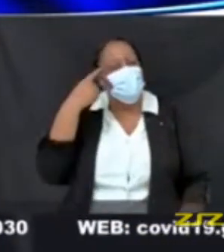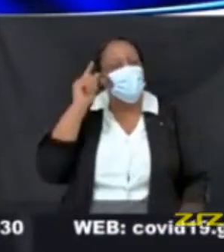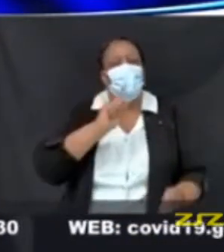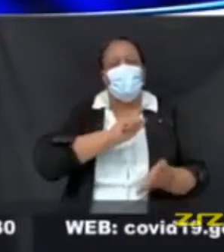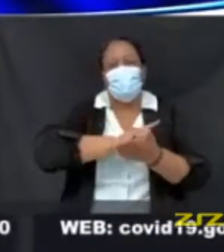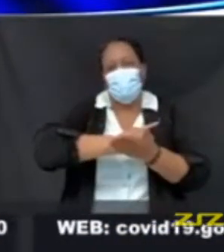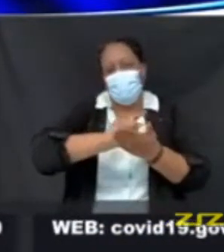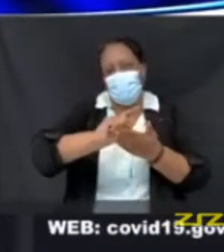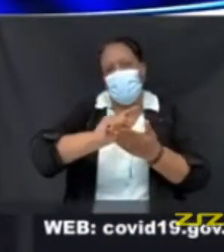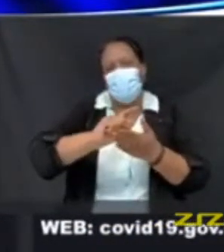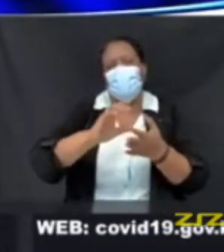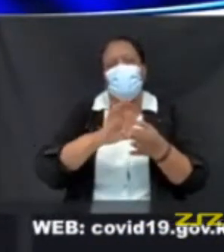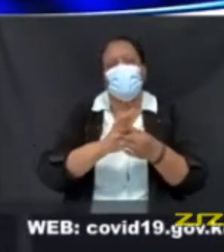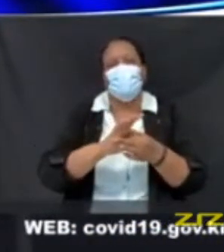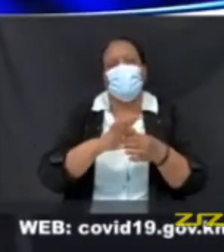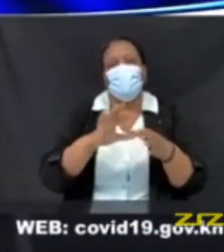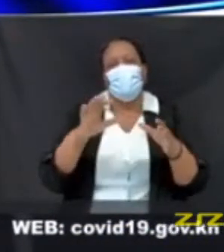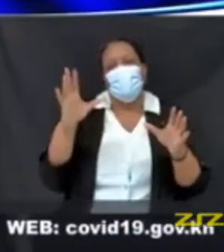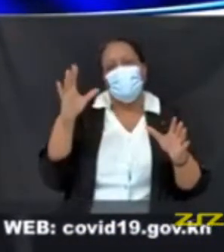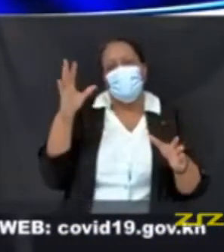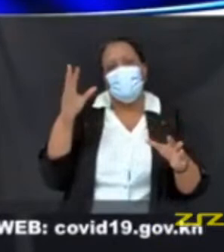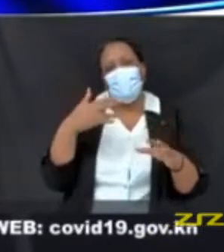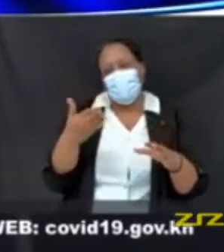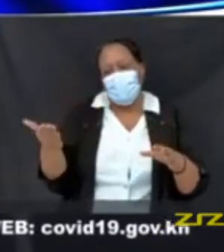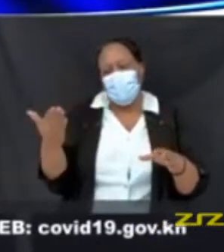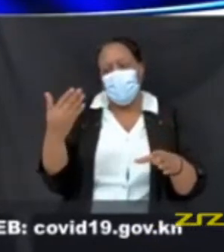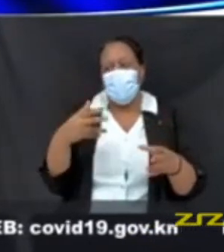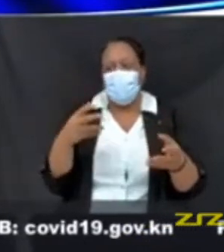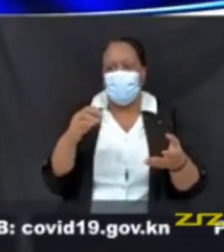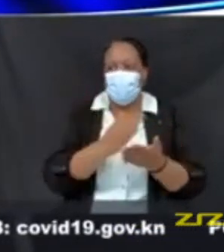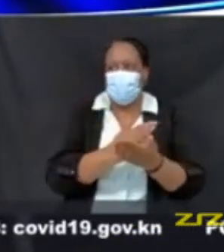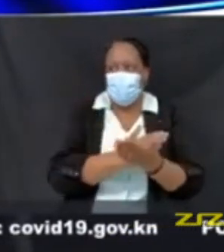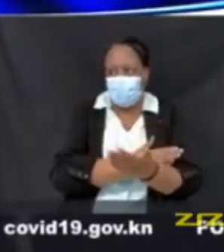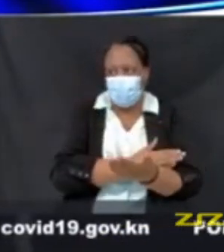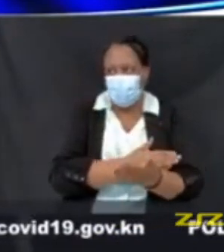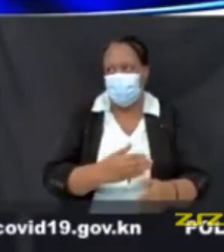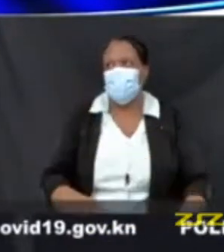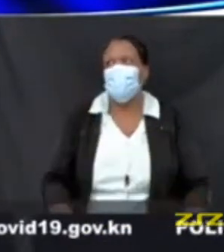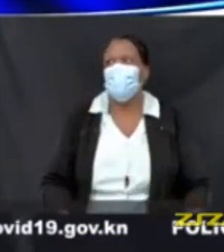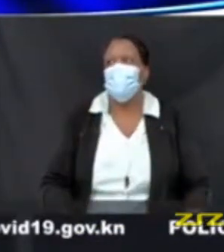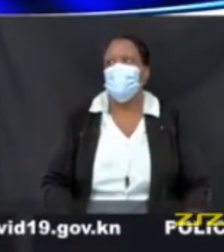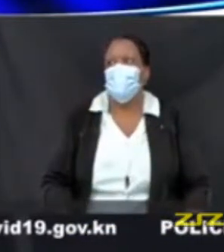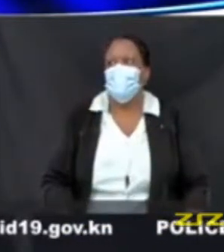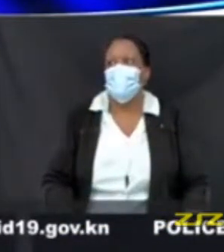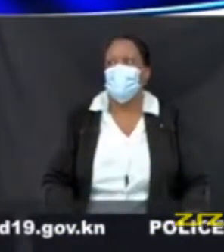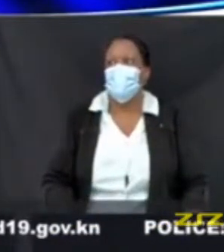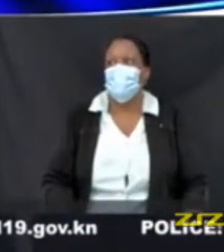activities designed to observe the 2021 International Day for Disaster Risk